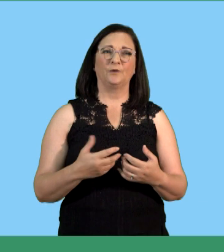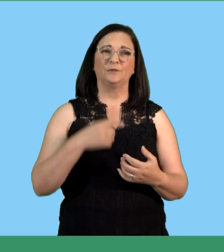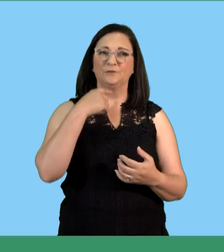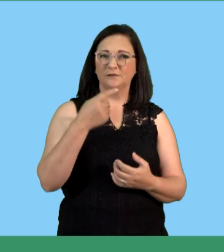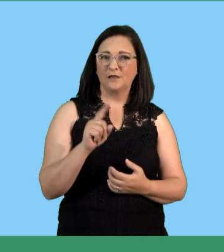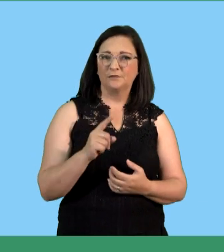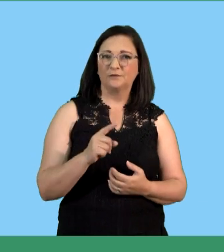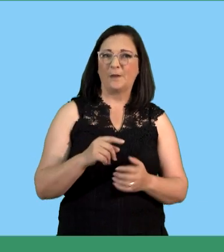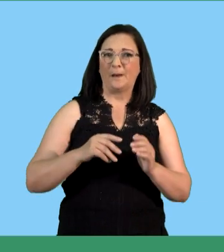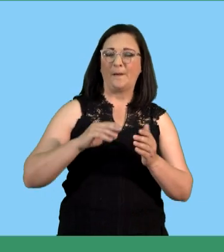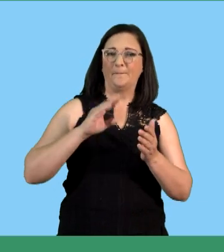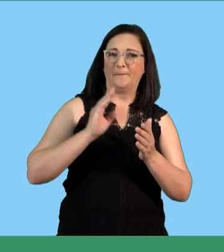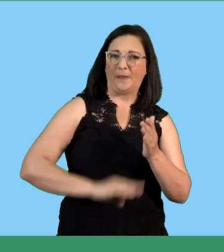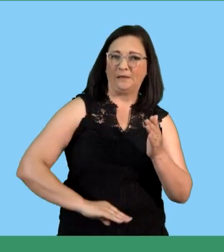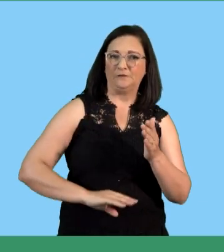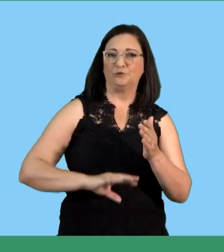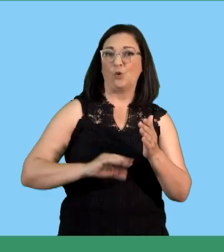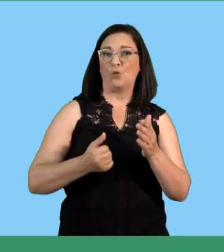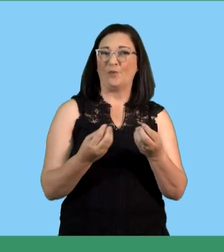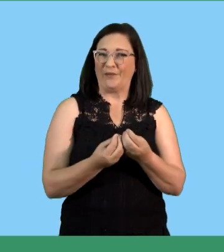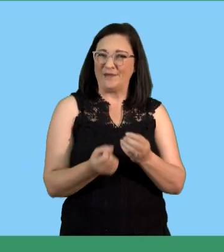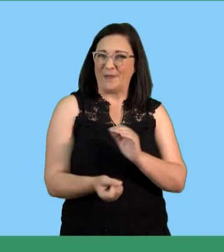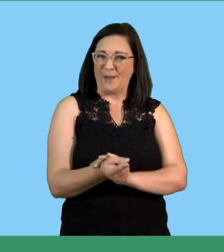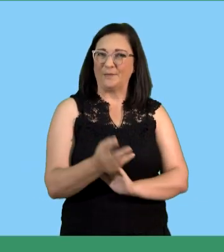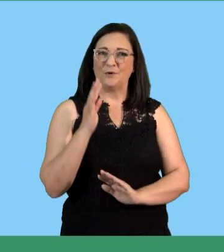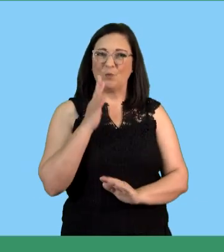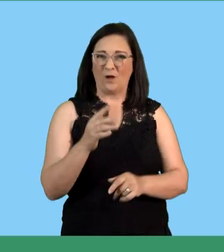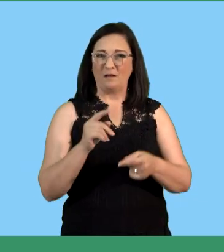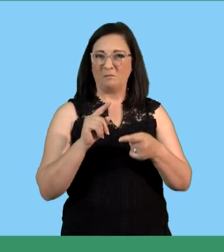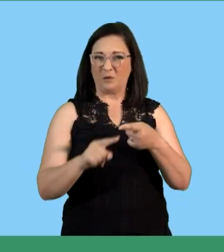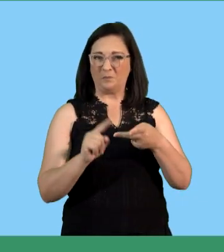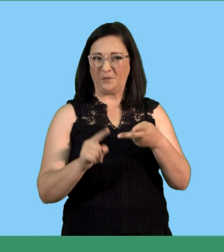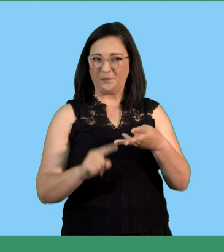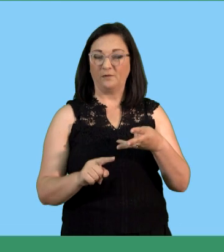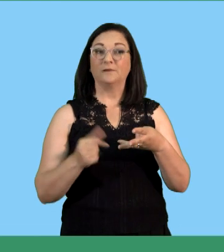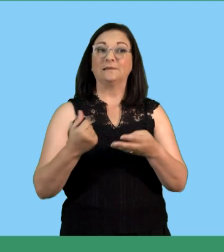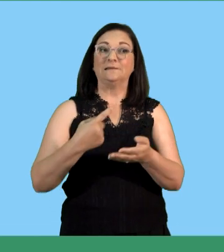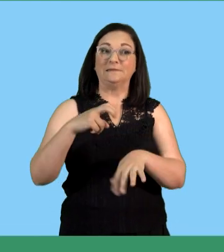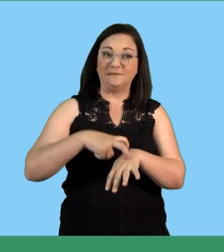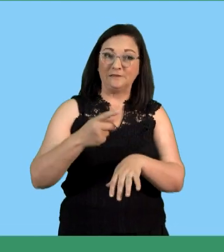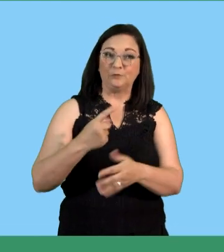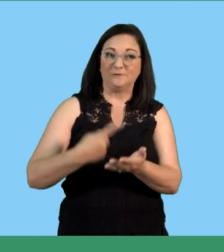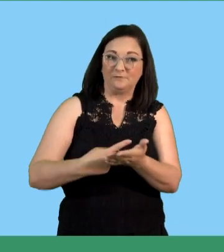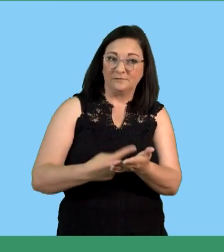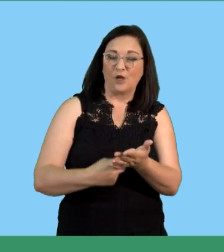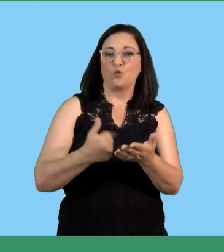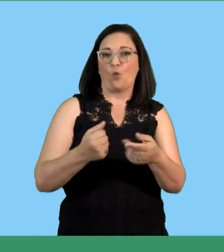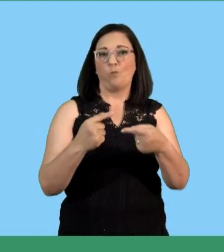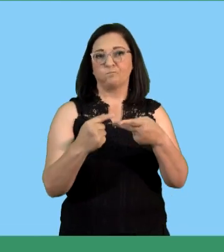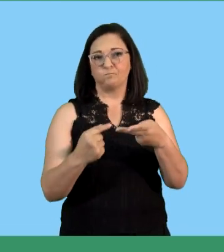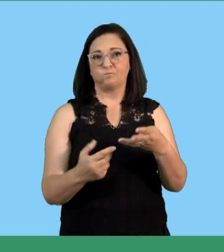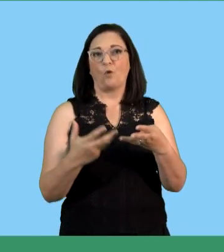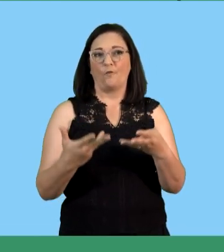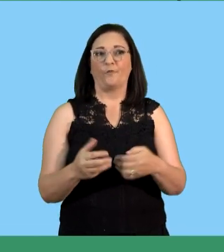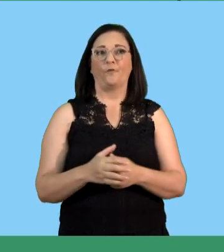or discuss penalties or consequences for non-compliances. This is focus area number 4. Hope